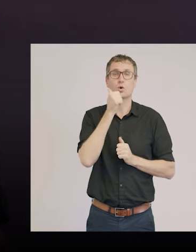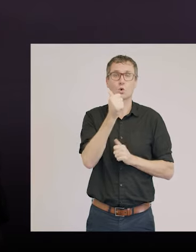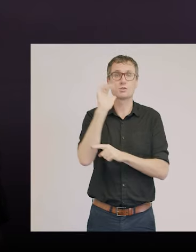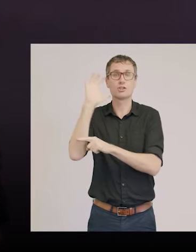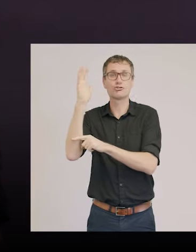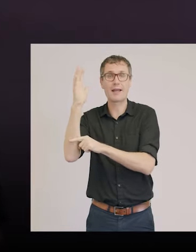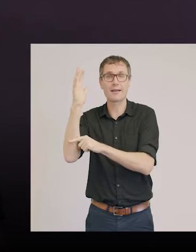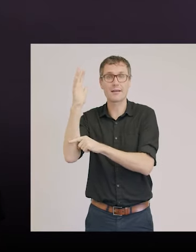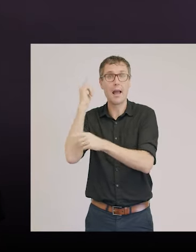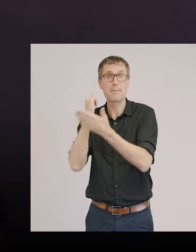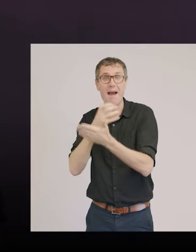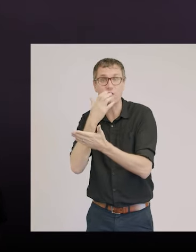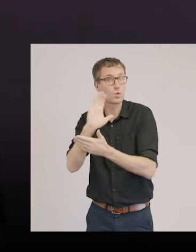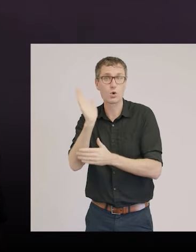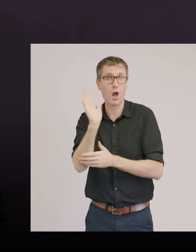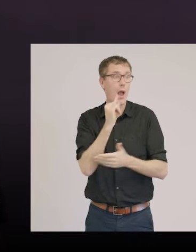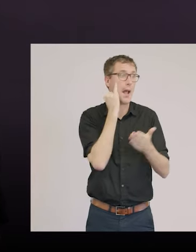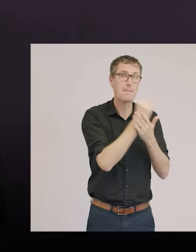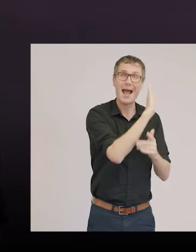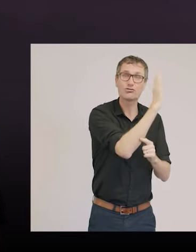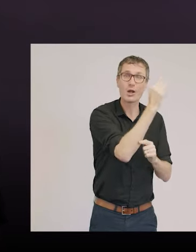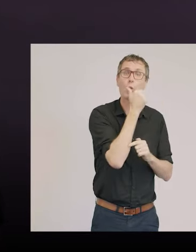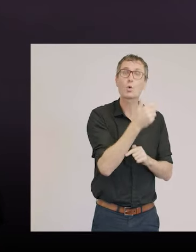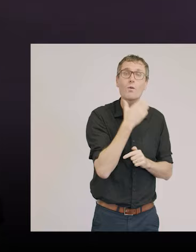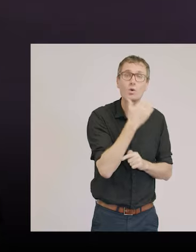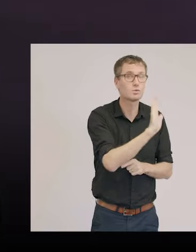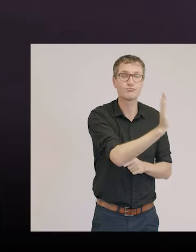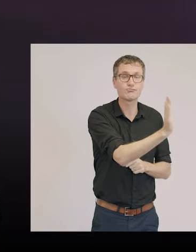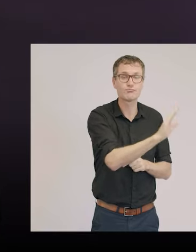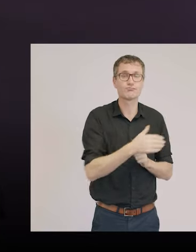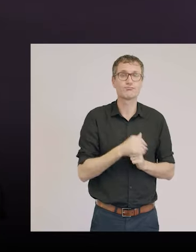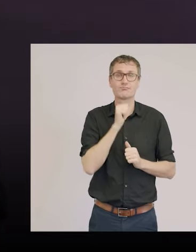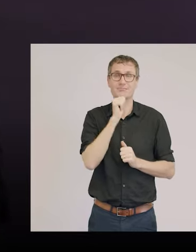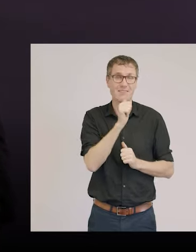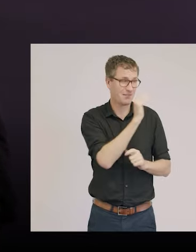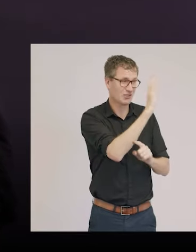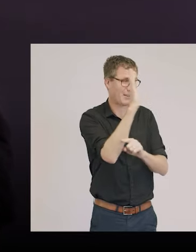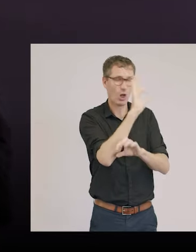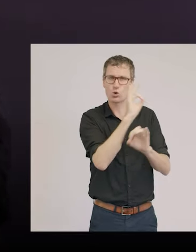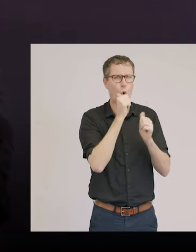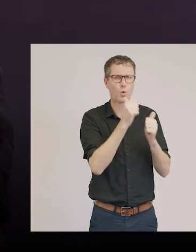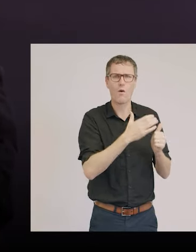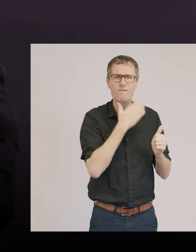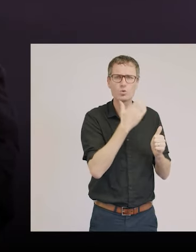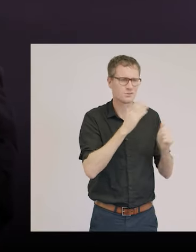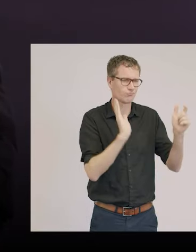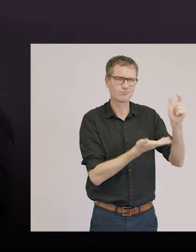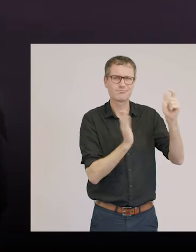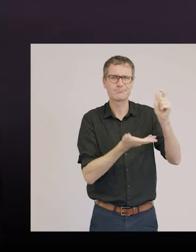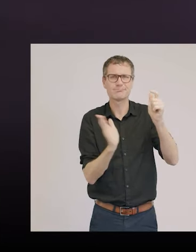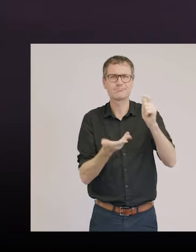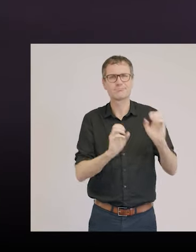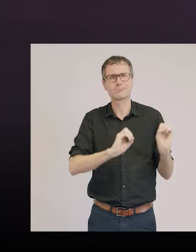fruit. A good tree can't produce bad fruit and a bad tree can't produce good fruit. So every tree that does not produce good fruit